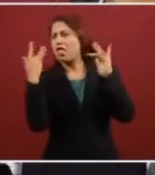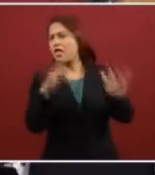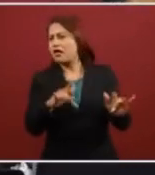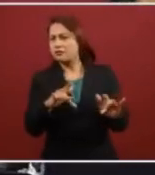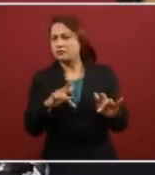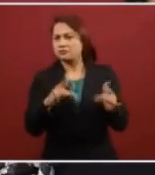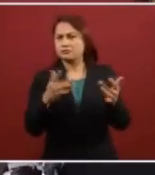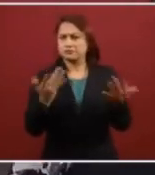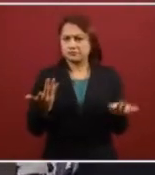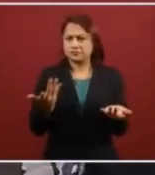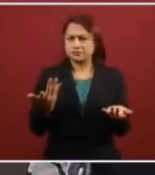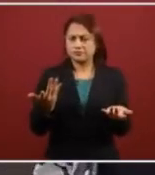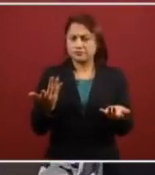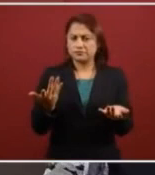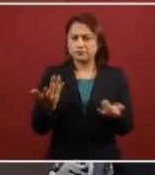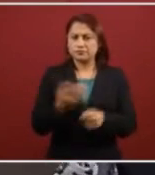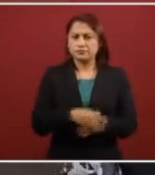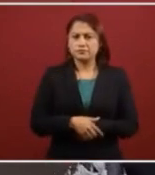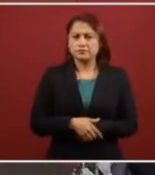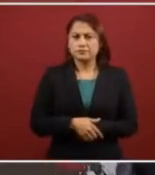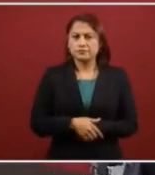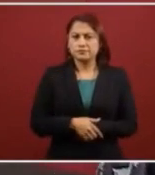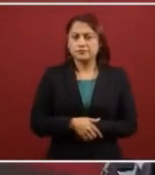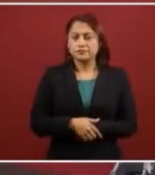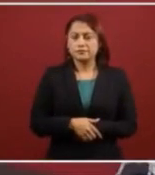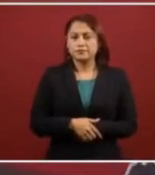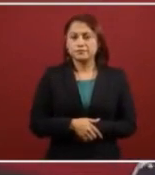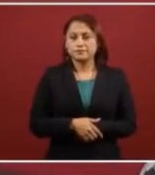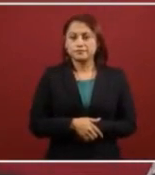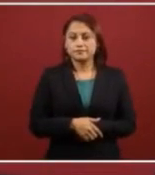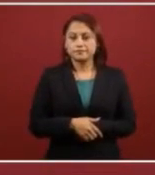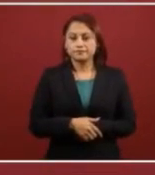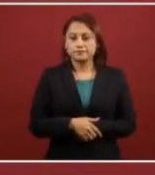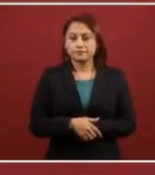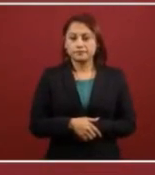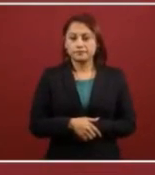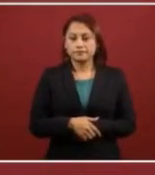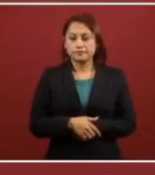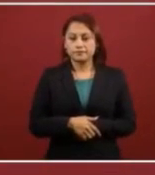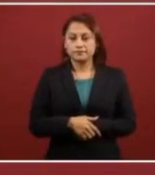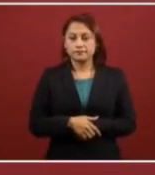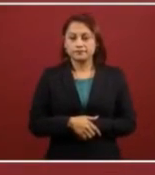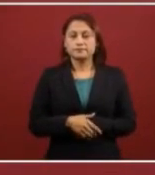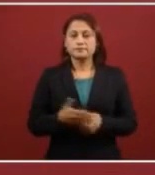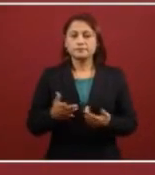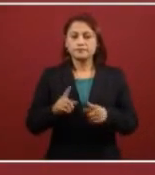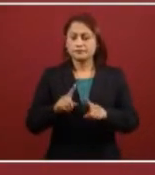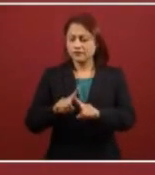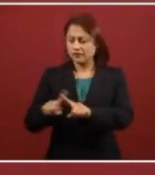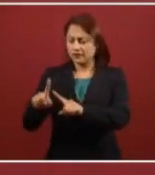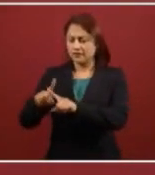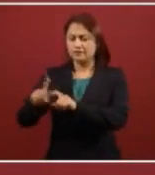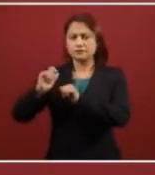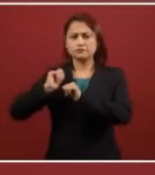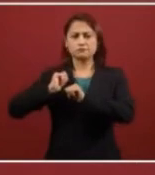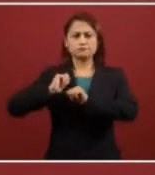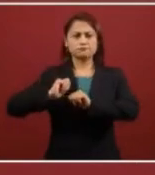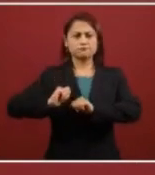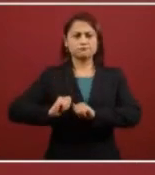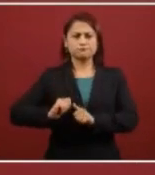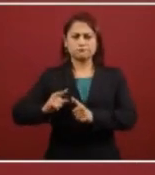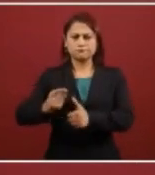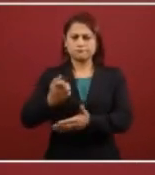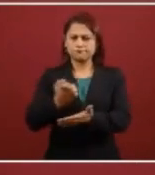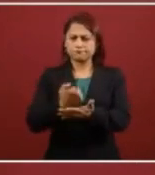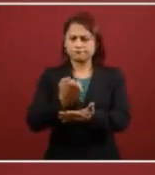les decía de que, bueno, letters of resignation ministros de Hacienda and de so there relaciones was,